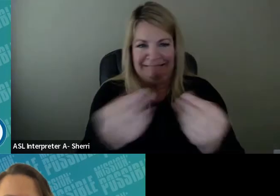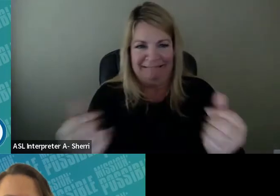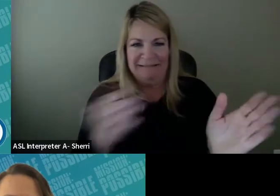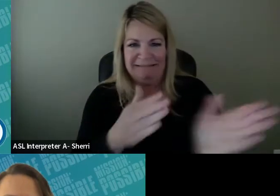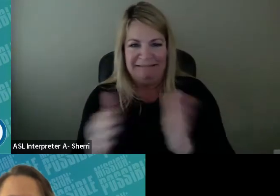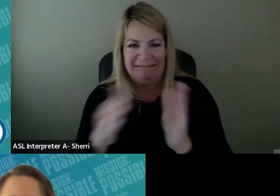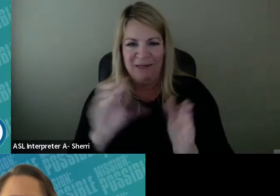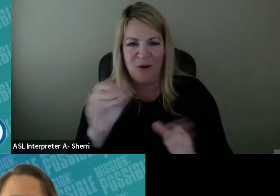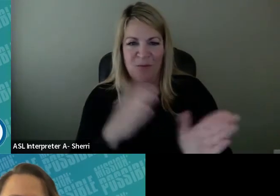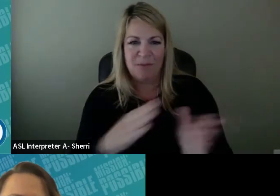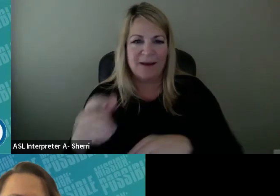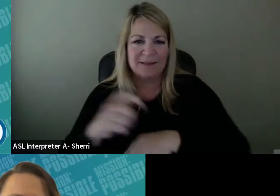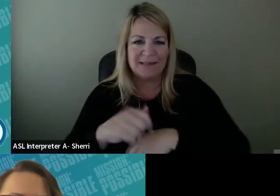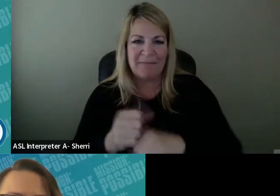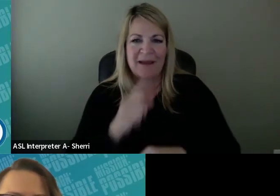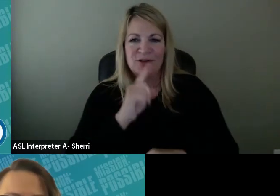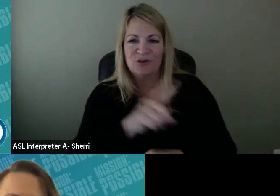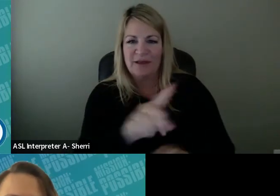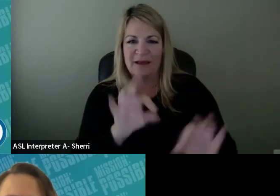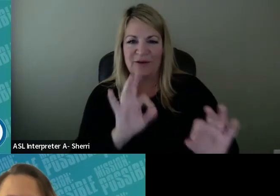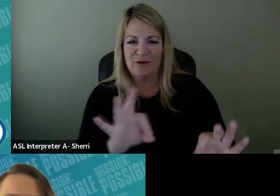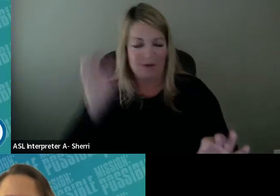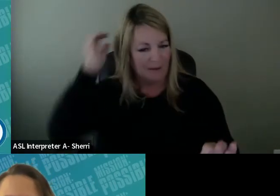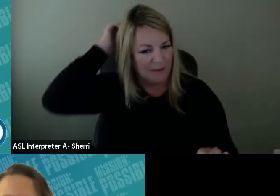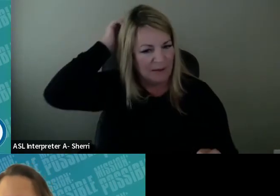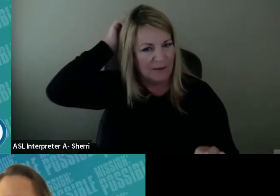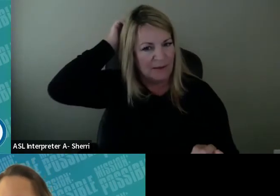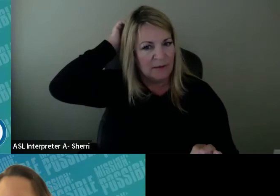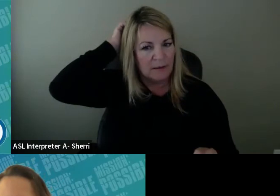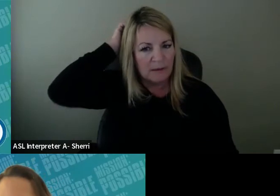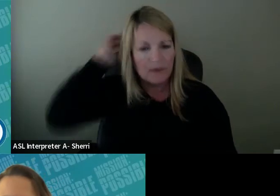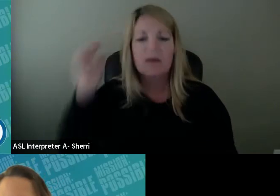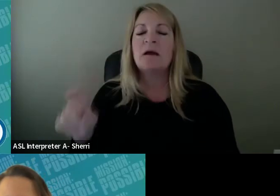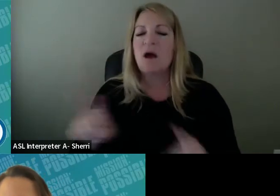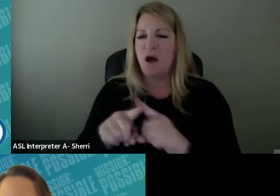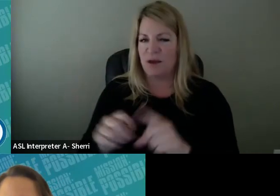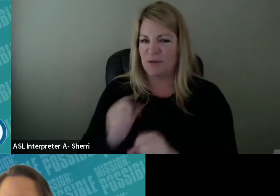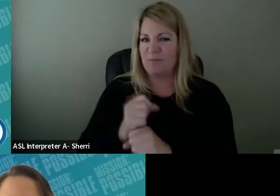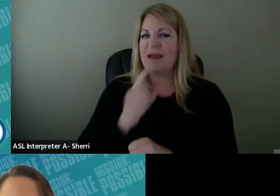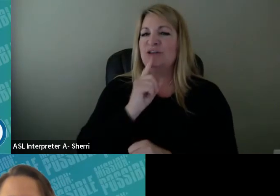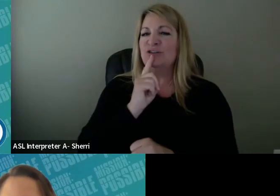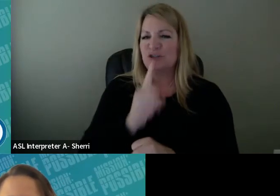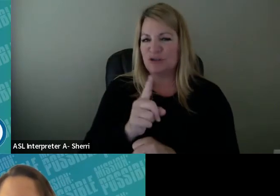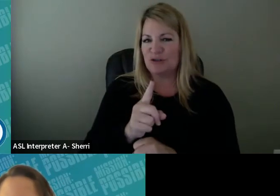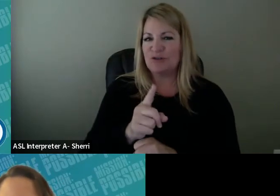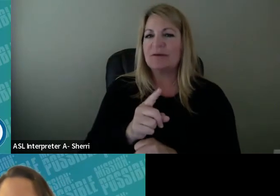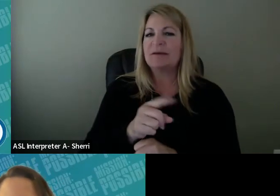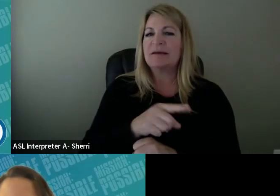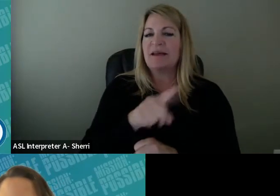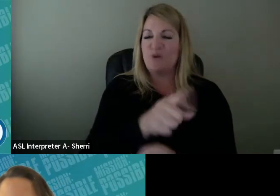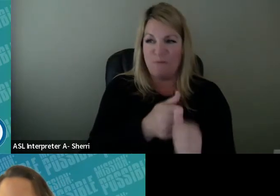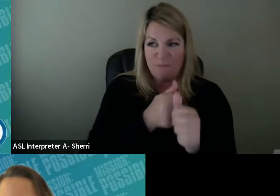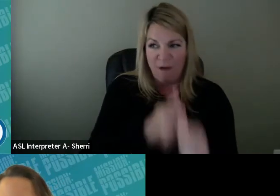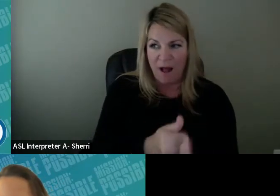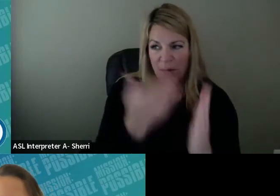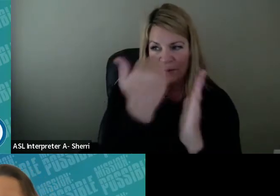to make sure that they are Estuvieron planeando y and also to make sure that they are following